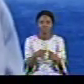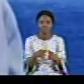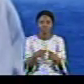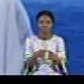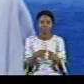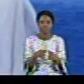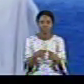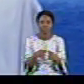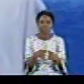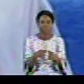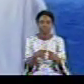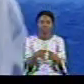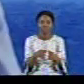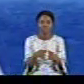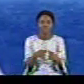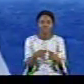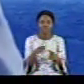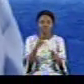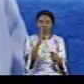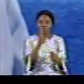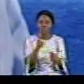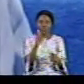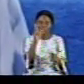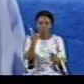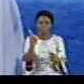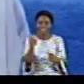Say one. One. Two.